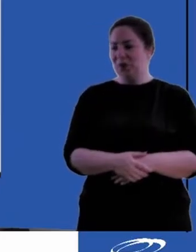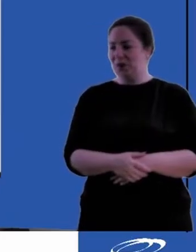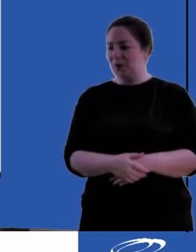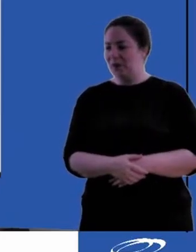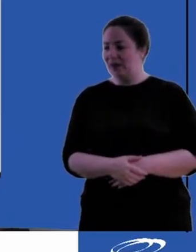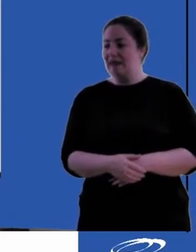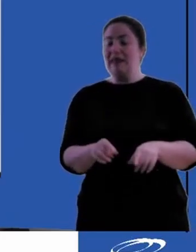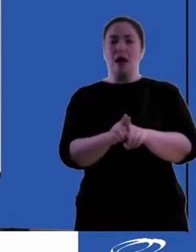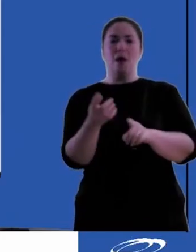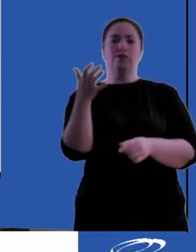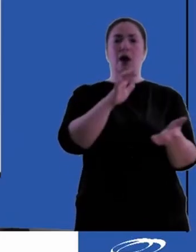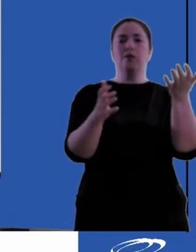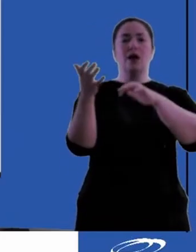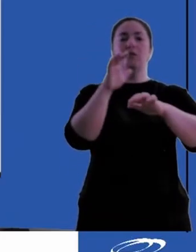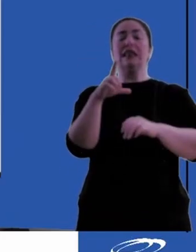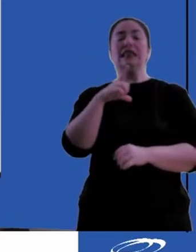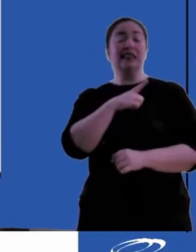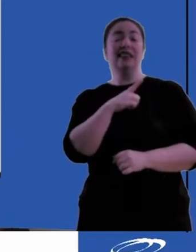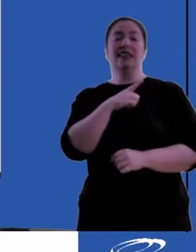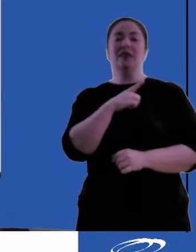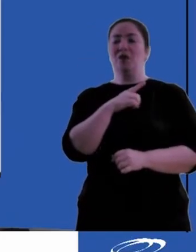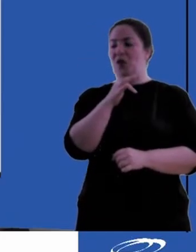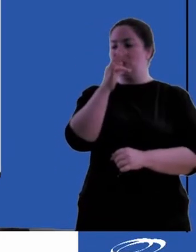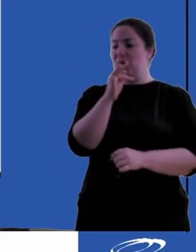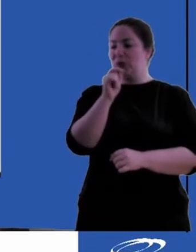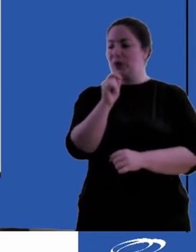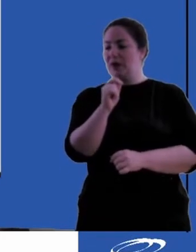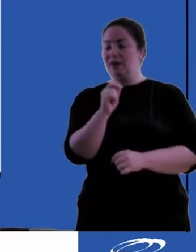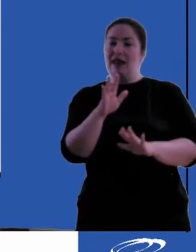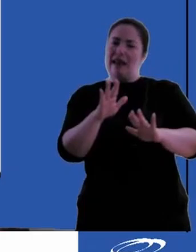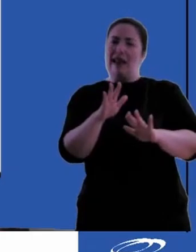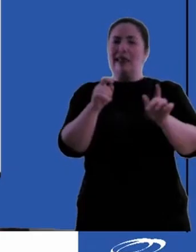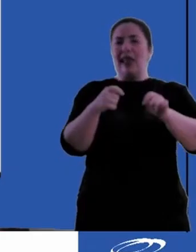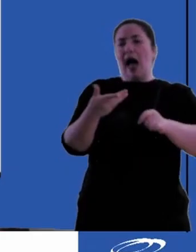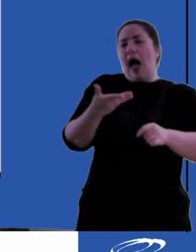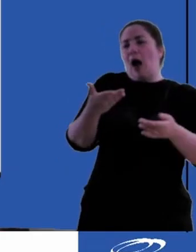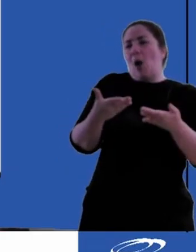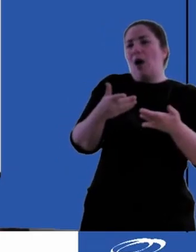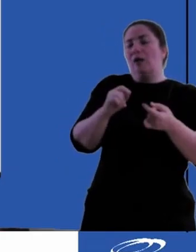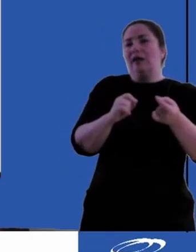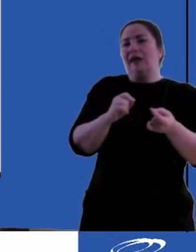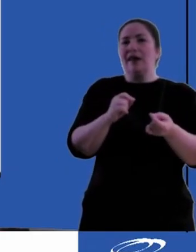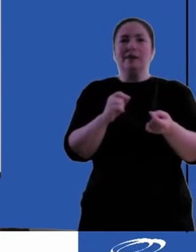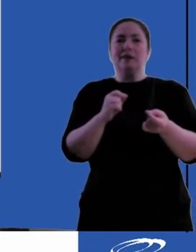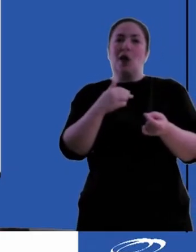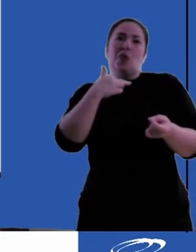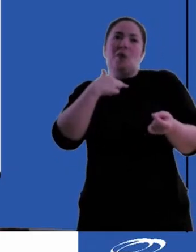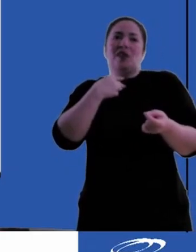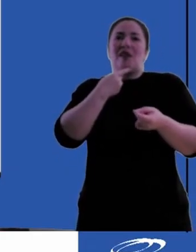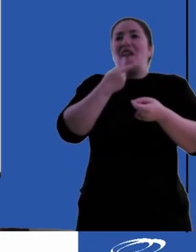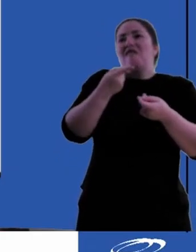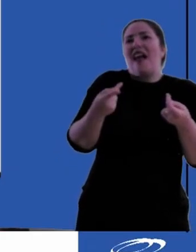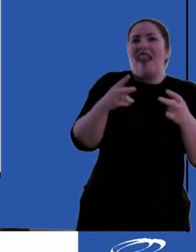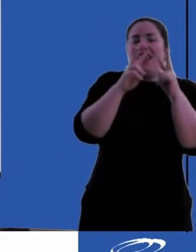medical journal. Unfortunately, it's just a little bit too early, and I can't tell you exactly what those are or where they will be, but look for them